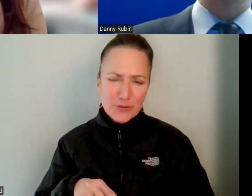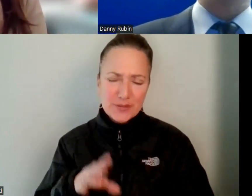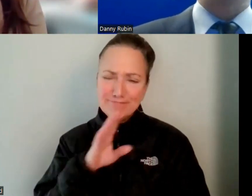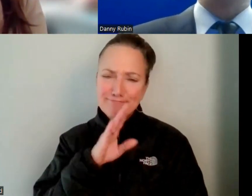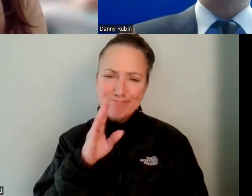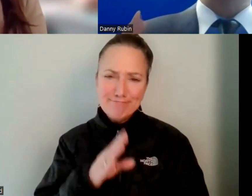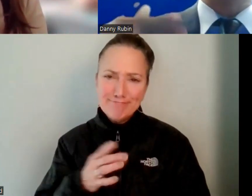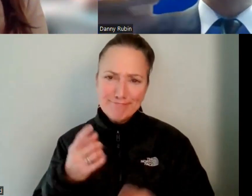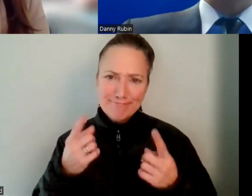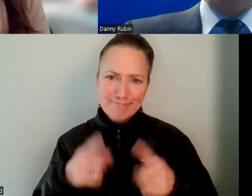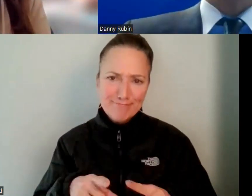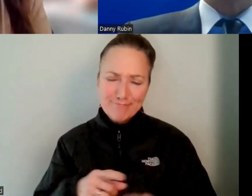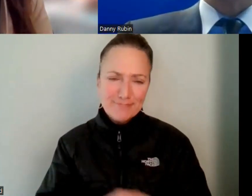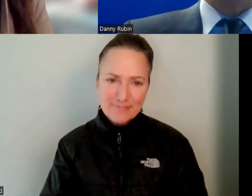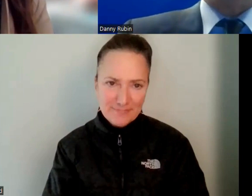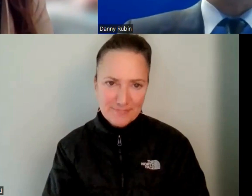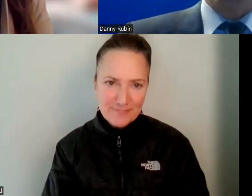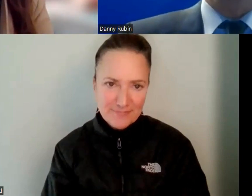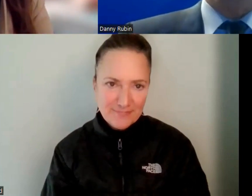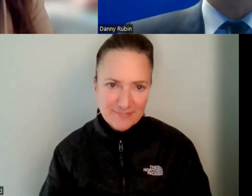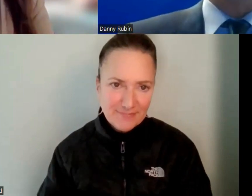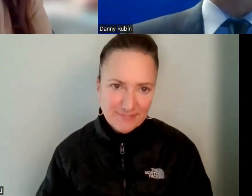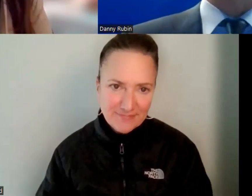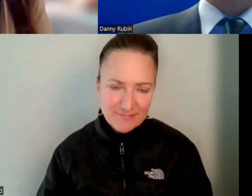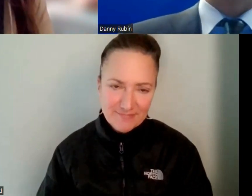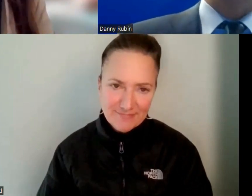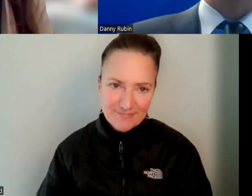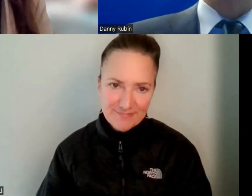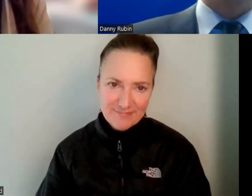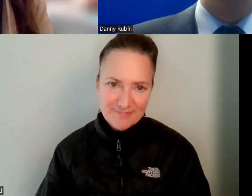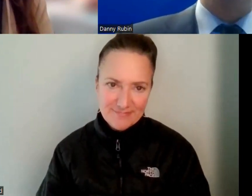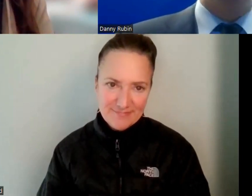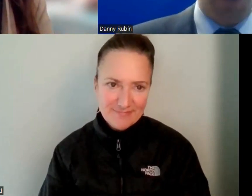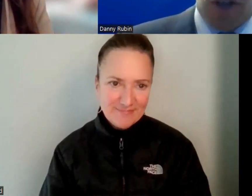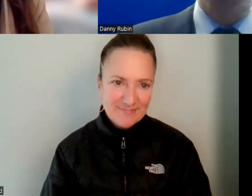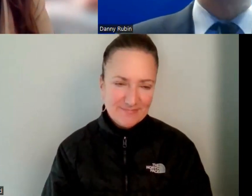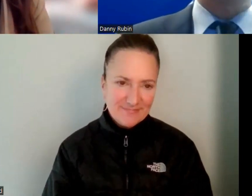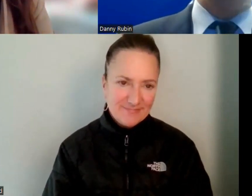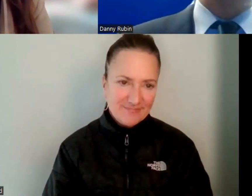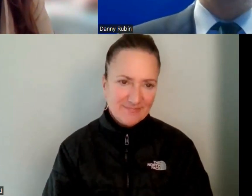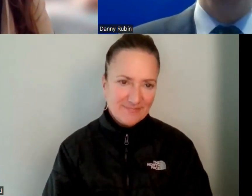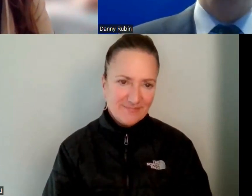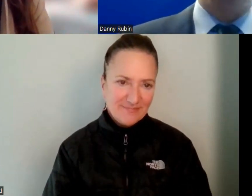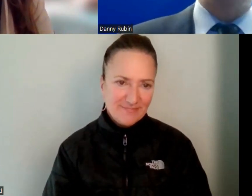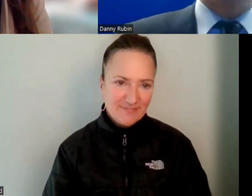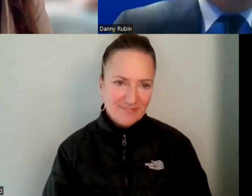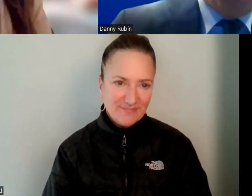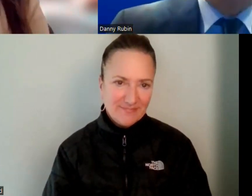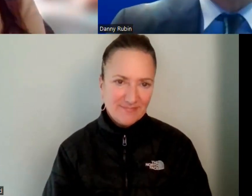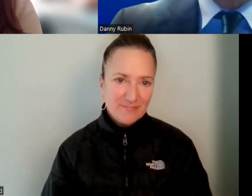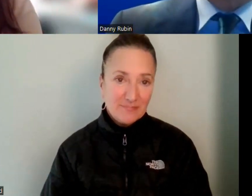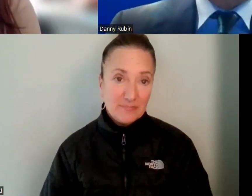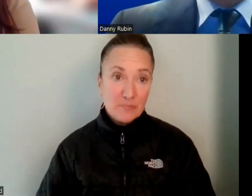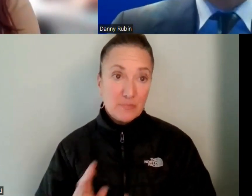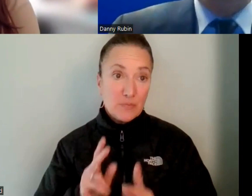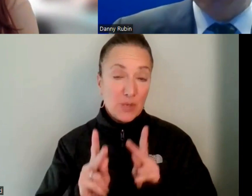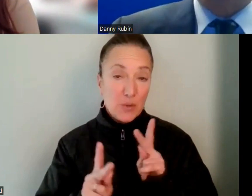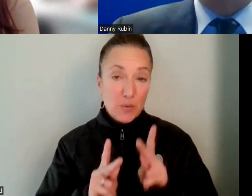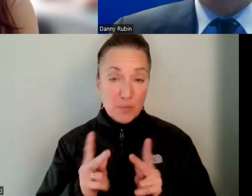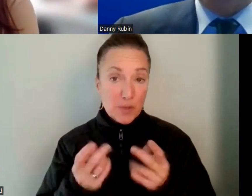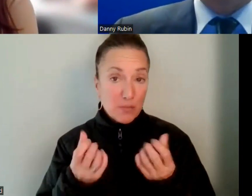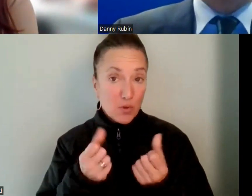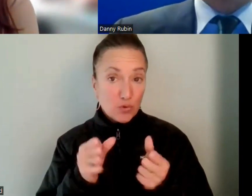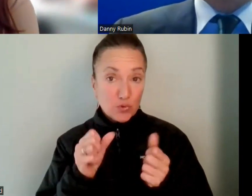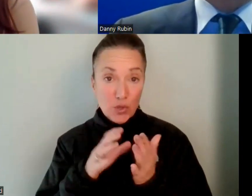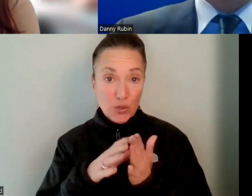like, In unless it's something fact, that you absolutely should have already known, like, yeah, yeah. but if it's, you're just trying to learn, people want to Mhm. feel like they can